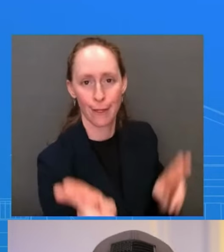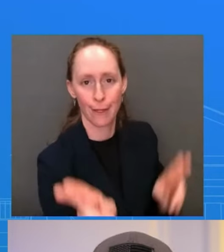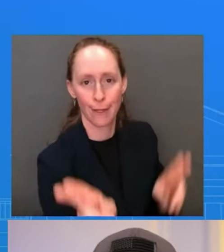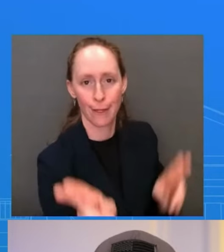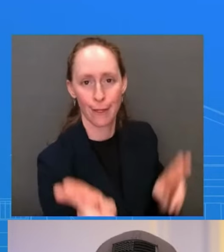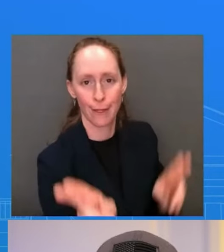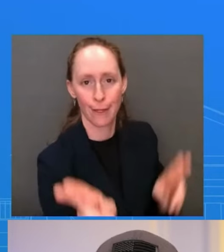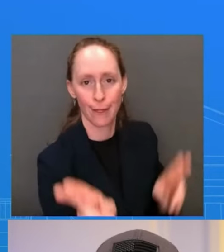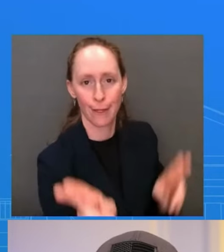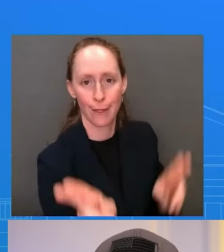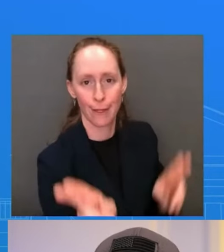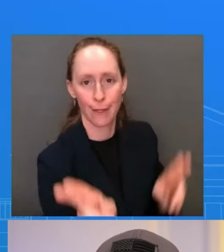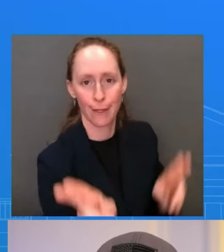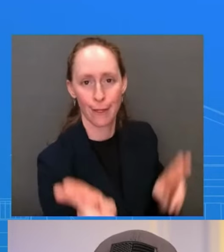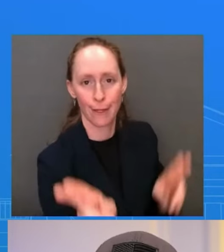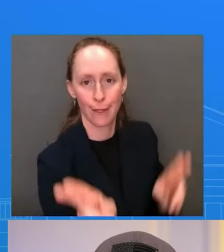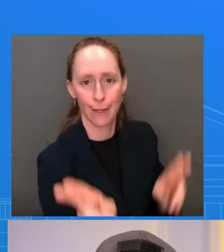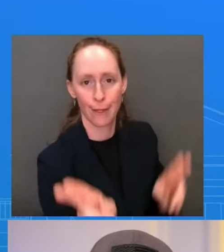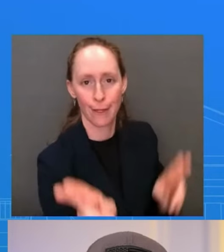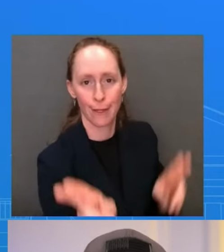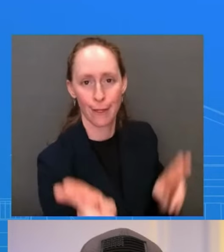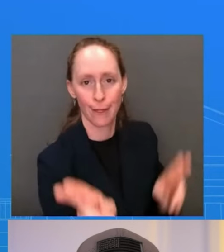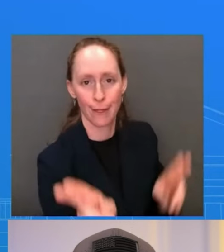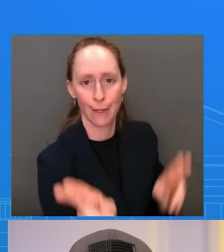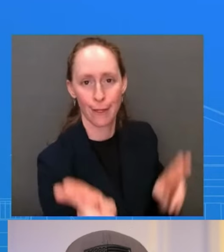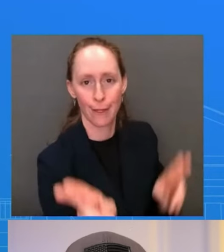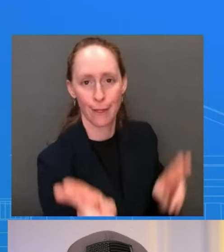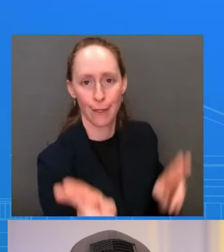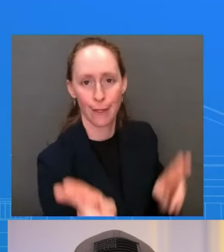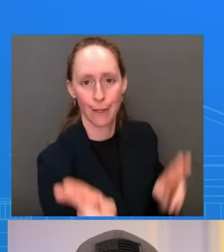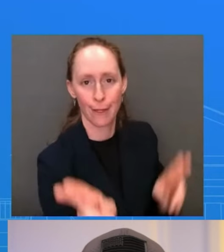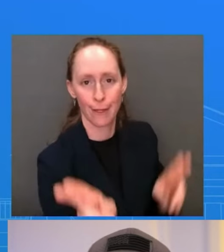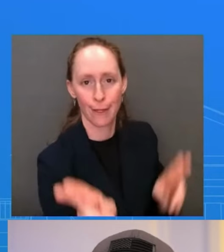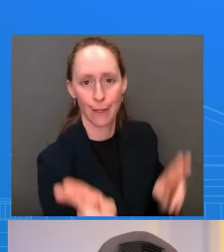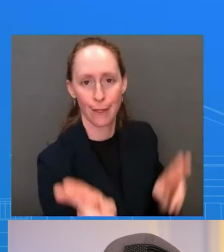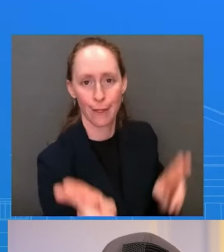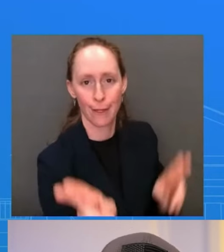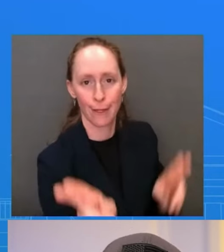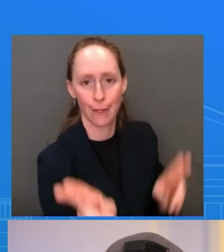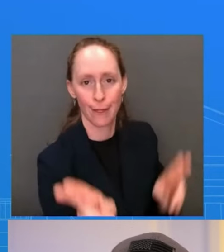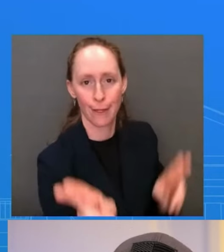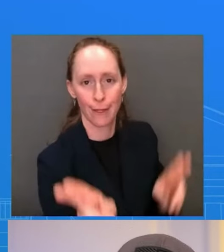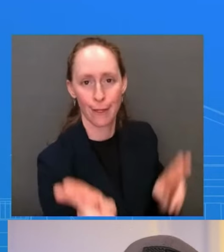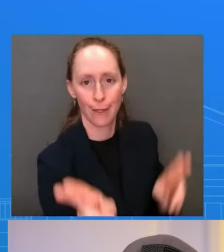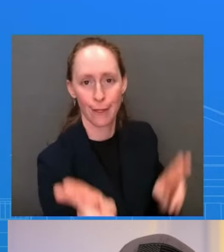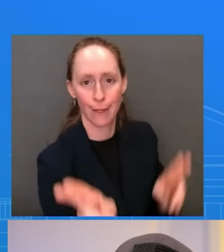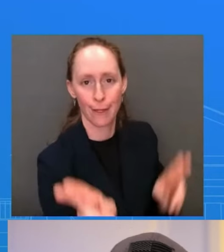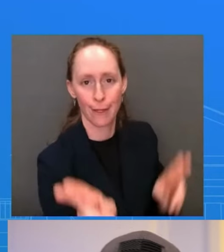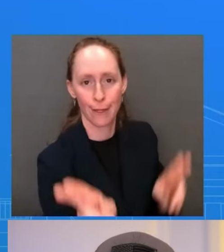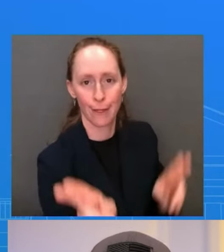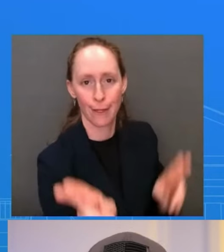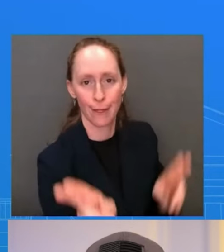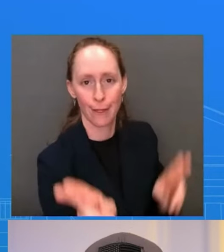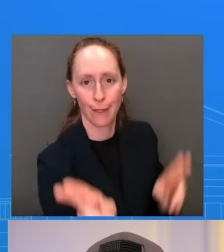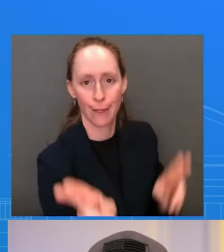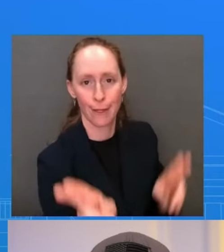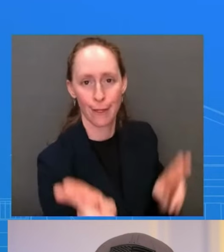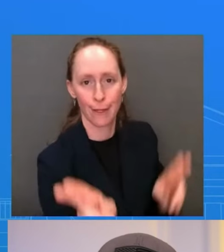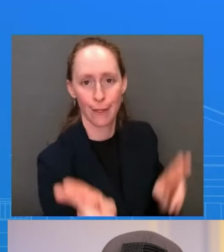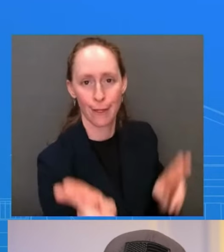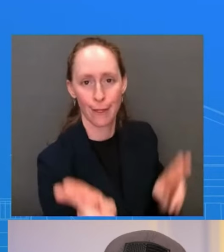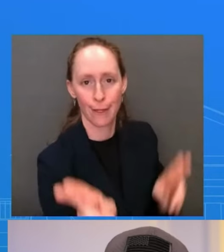should be a penalty for what the Chinese did. Nothing's happened to them because, again, Joe Biden's in the pocket of the Chinese. There's no investigation on the Hunter Biden laptop. We were told by the FBI